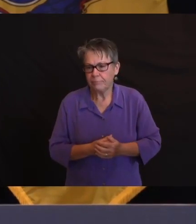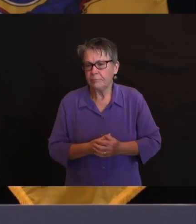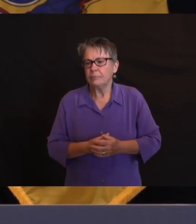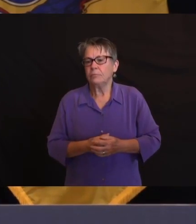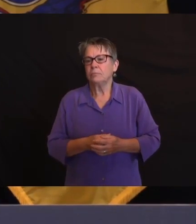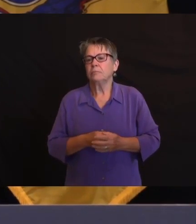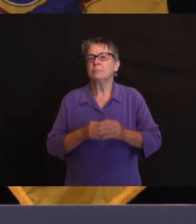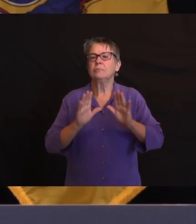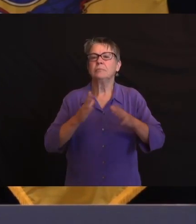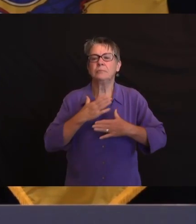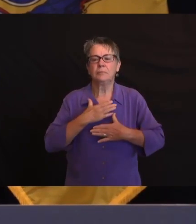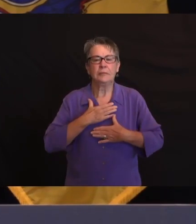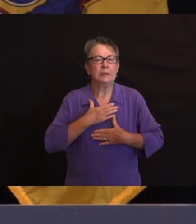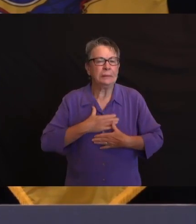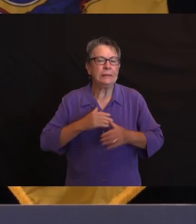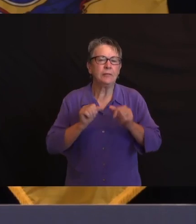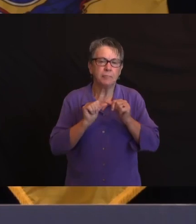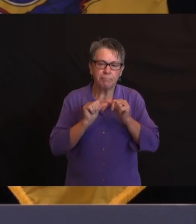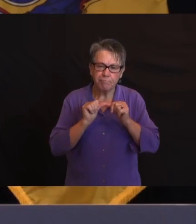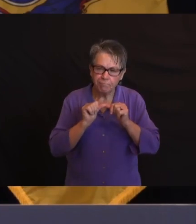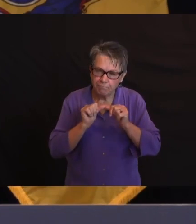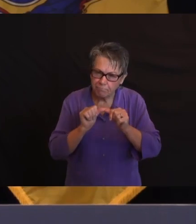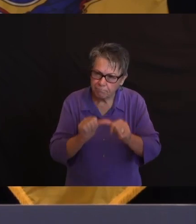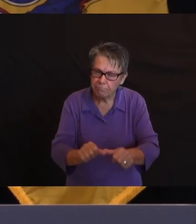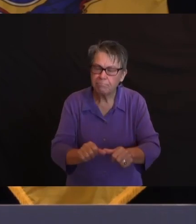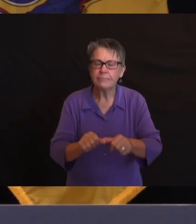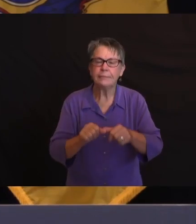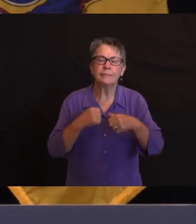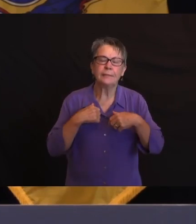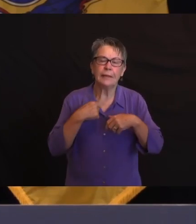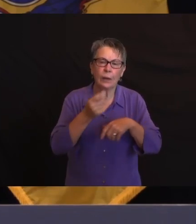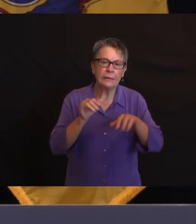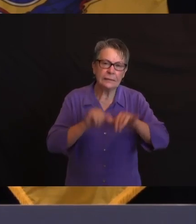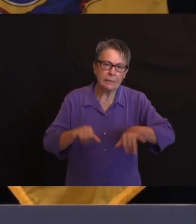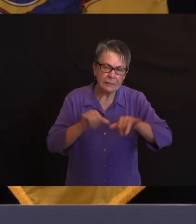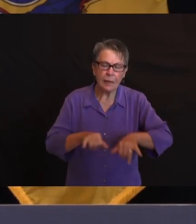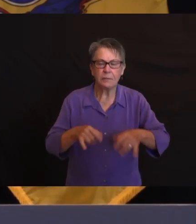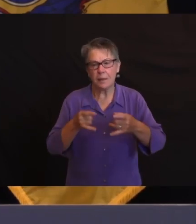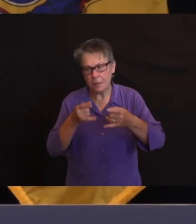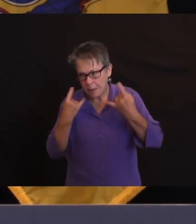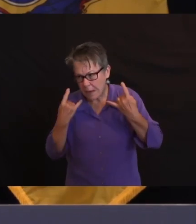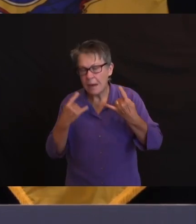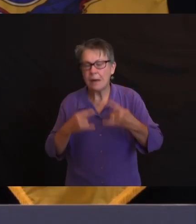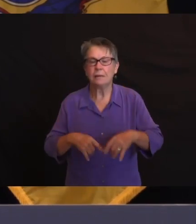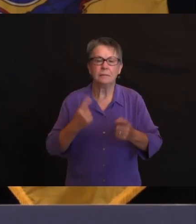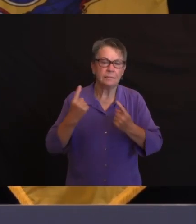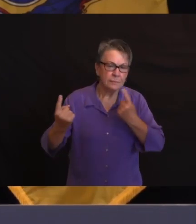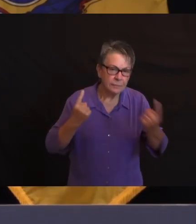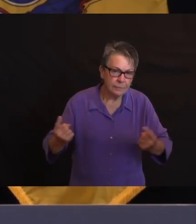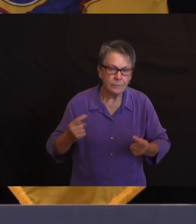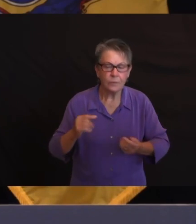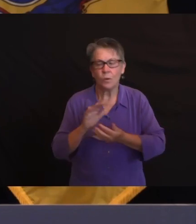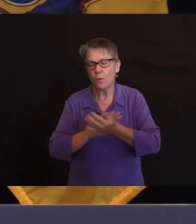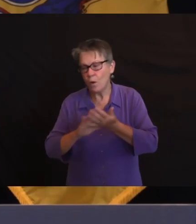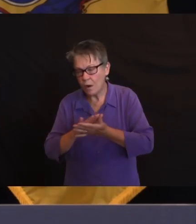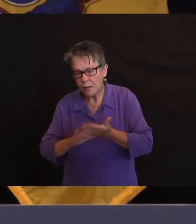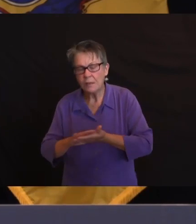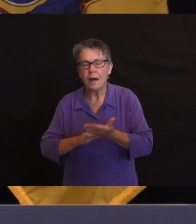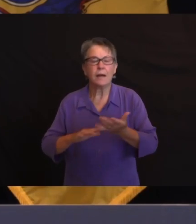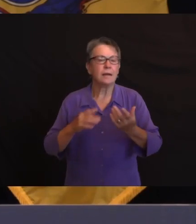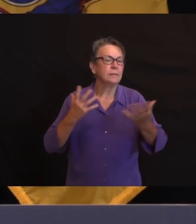covering, social distancing, wash with soap and water, stay home if you don't feel well, get tested. In that last part,